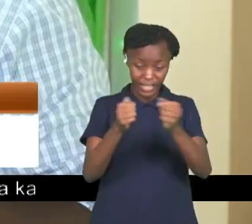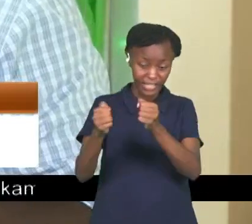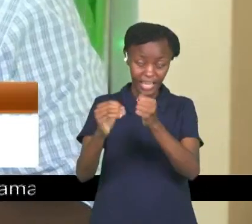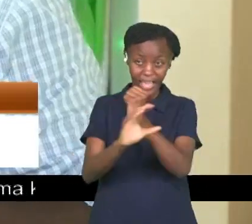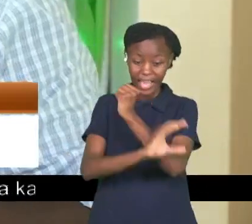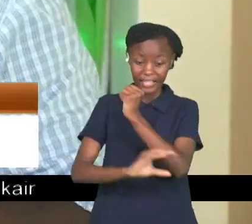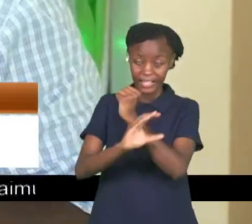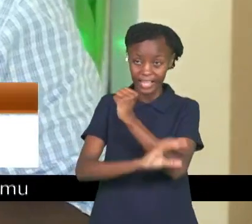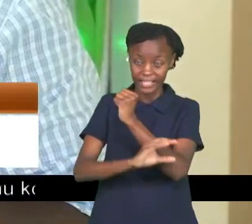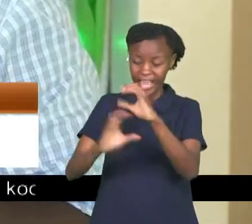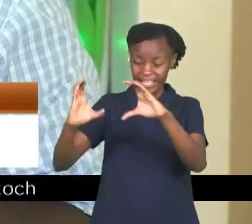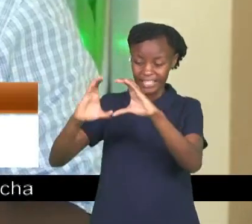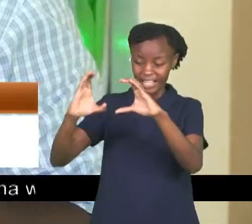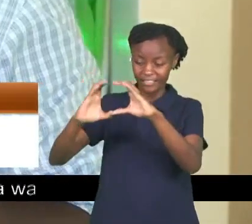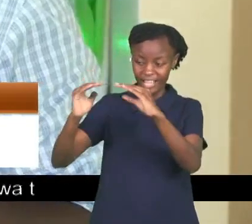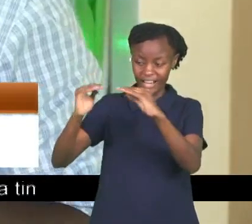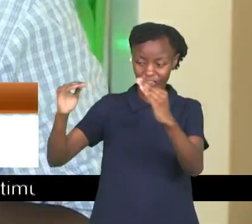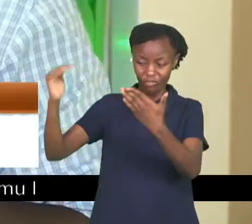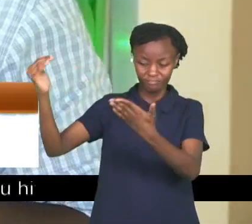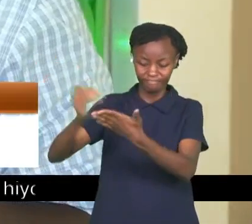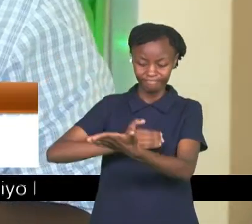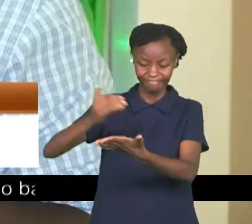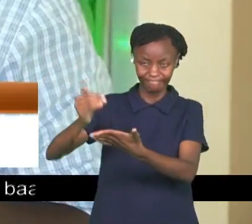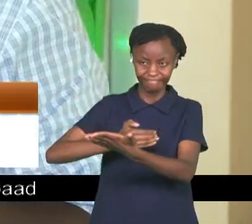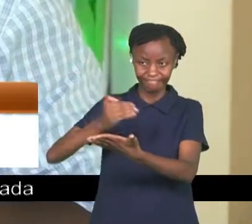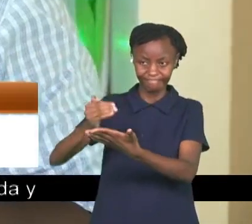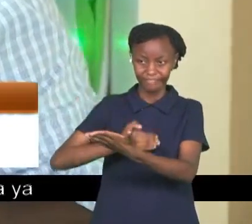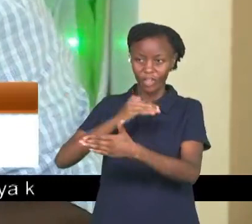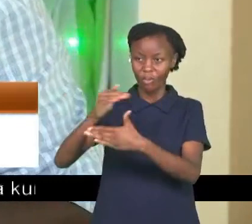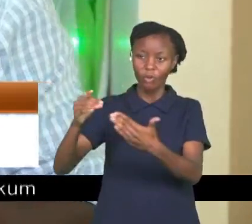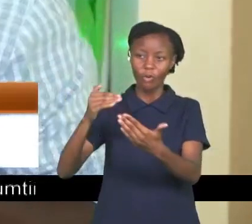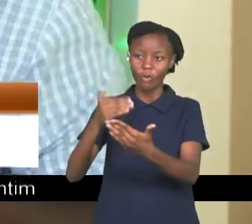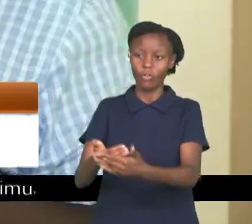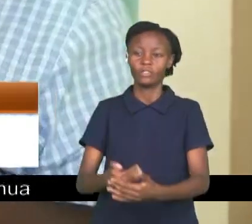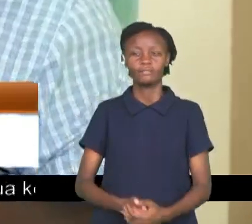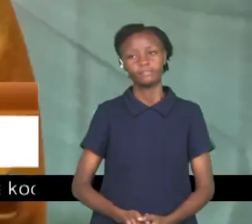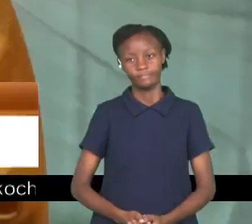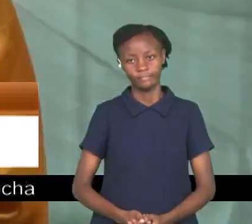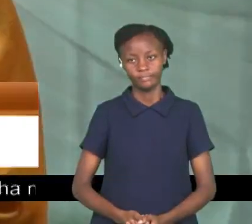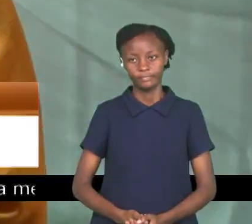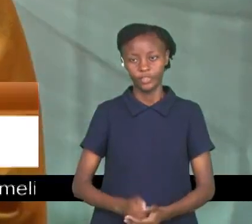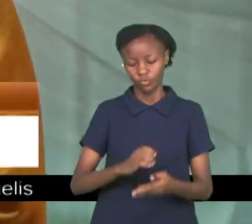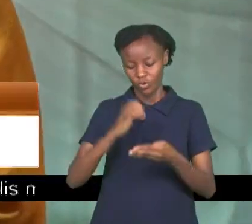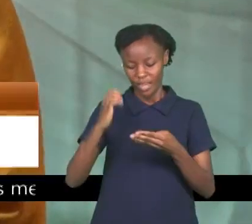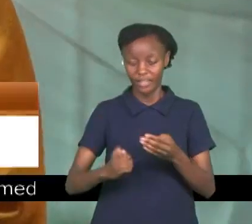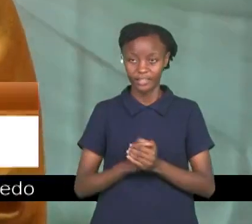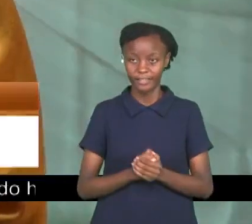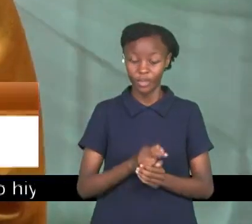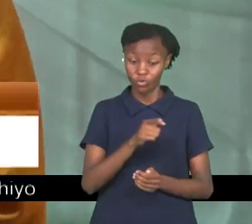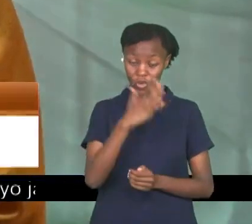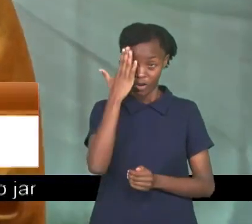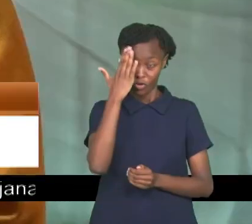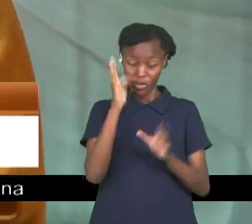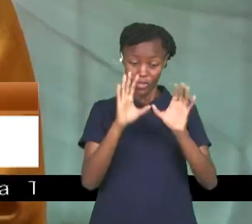the certificate level training for nurses should be able to end. It is well known that universal